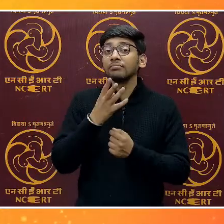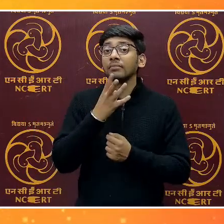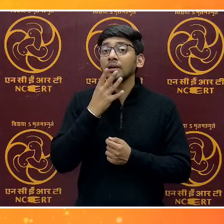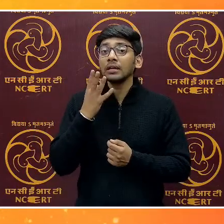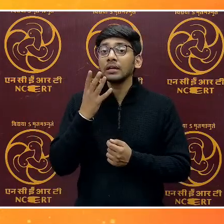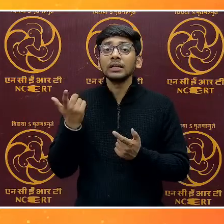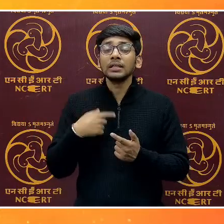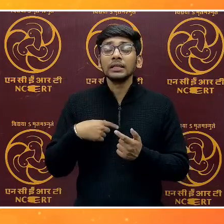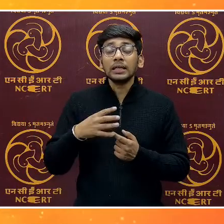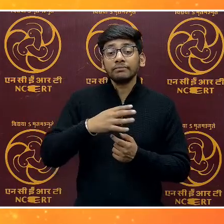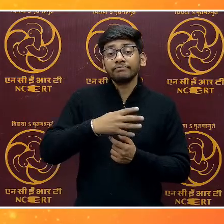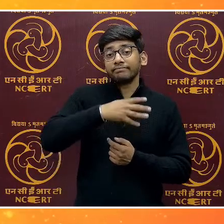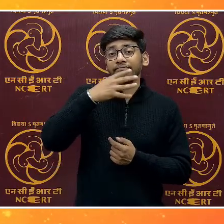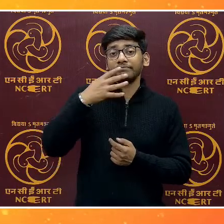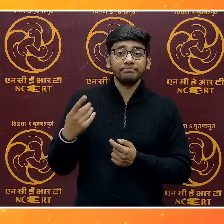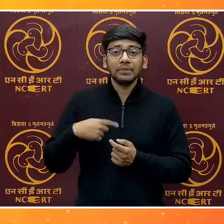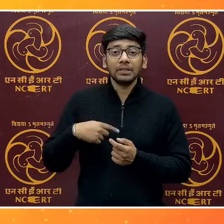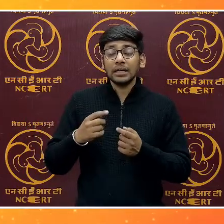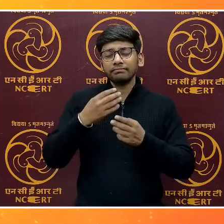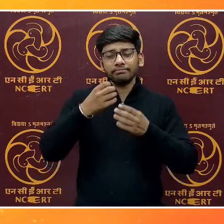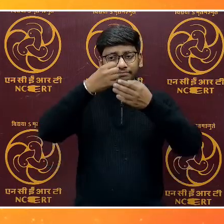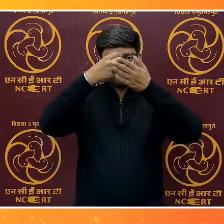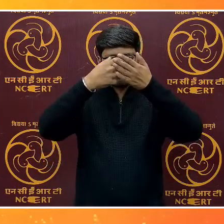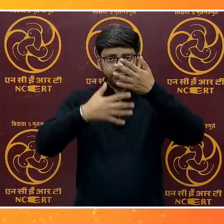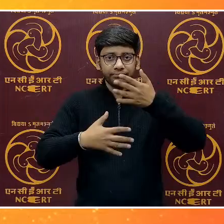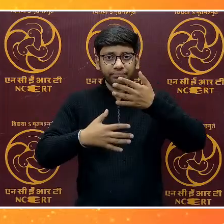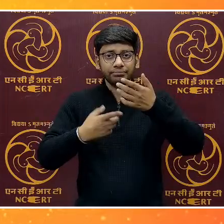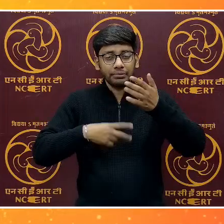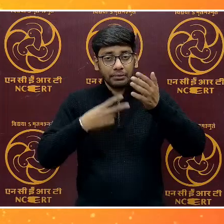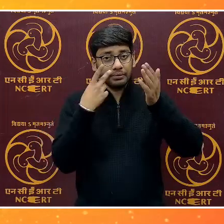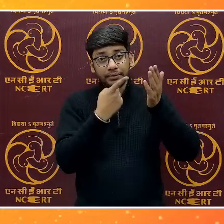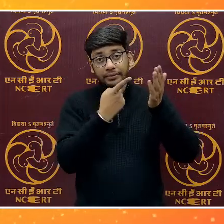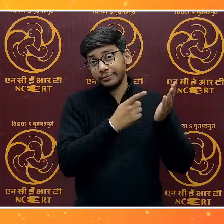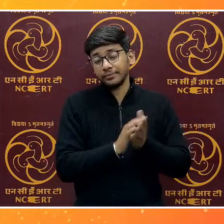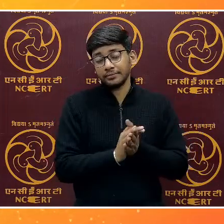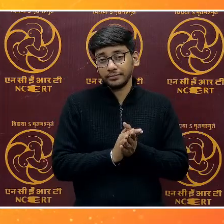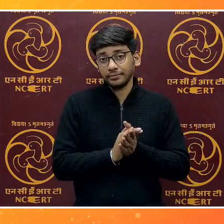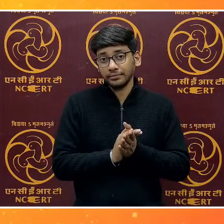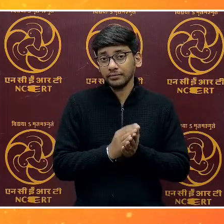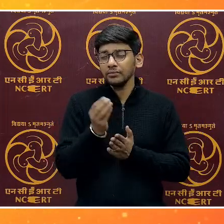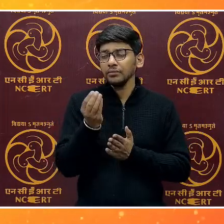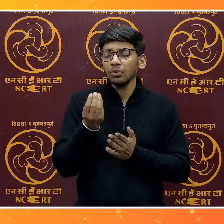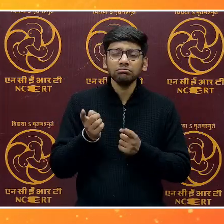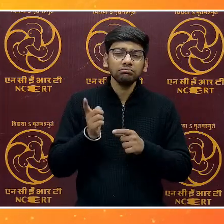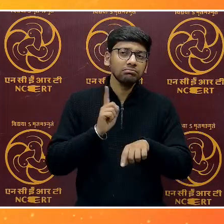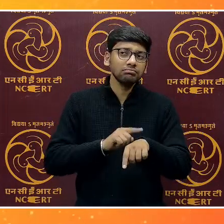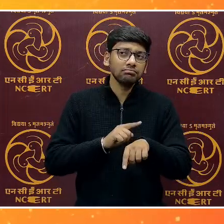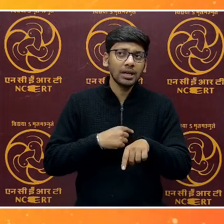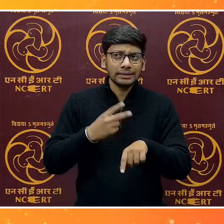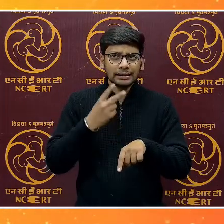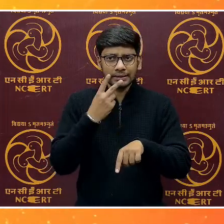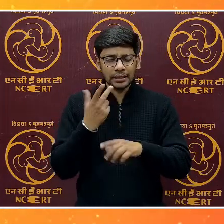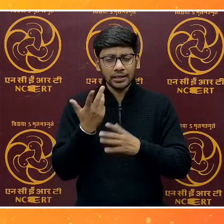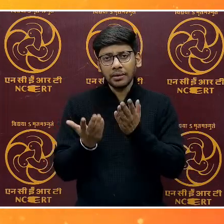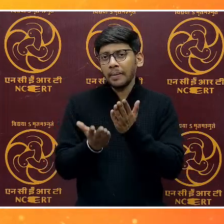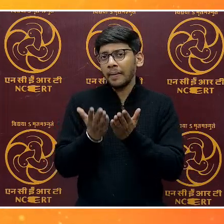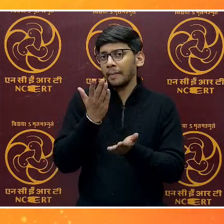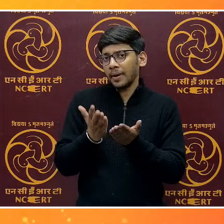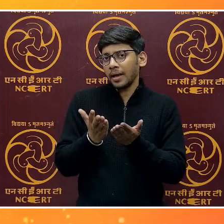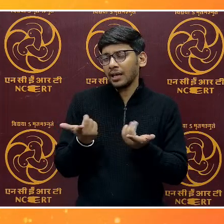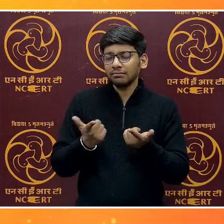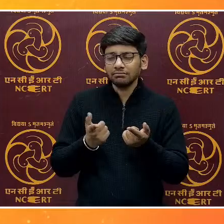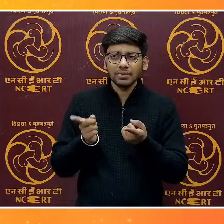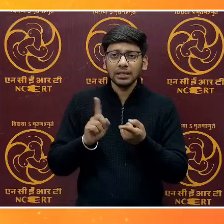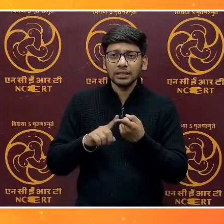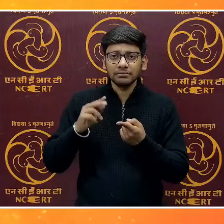colors we see. Here is the list of the colors that we sometimes spot, or many a times we do not spot also, because they